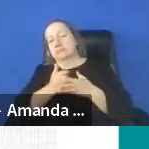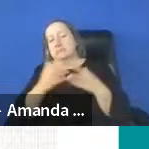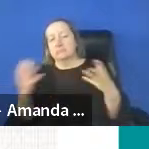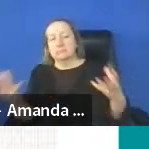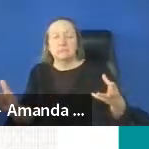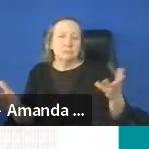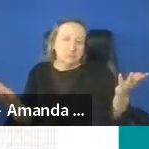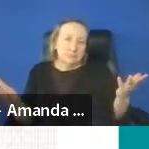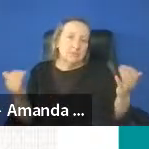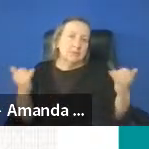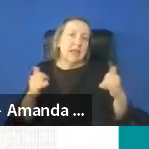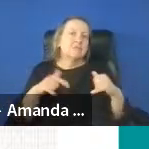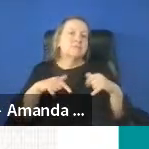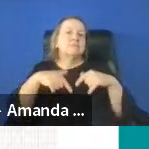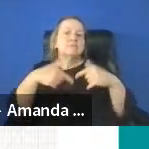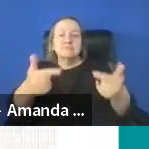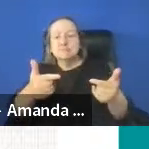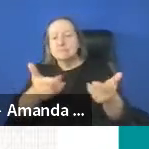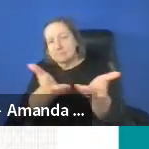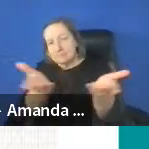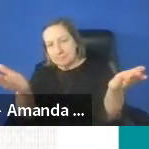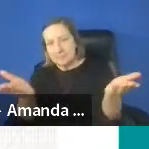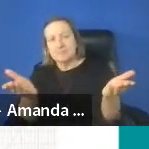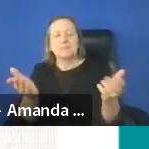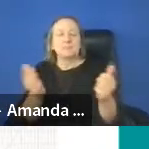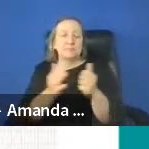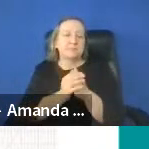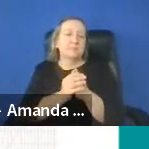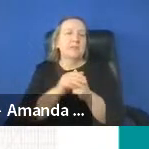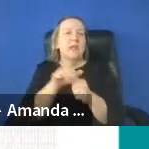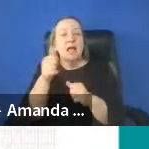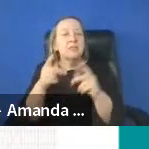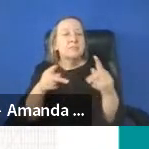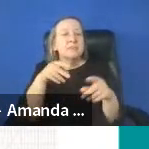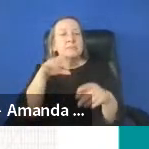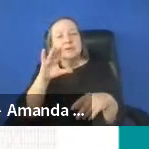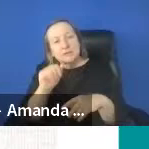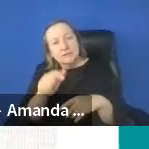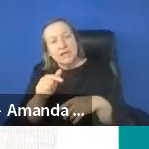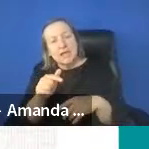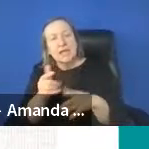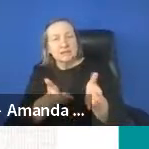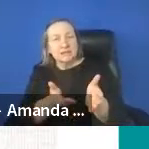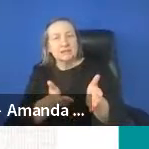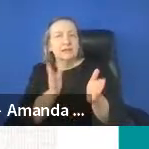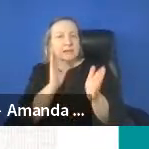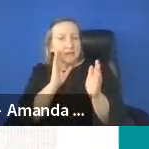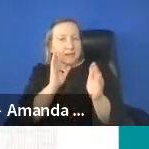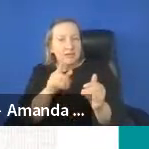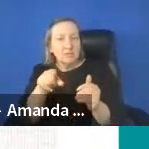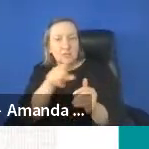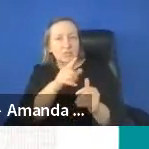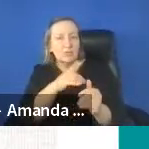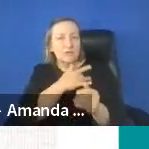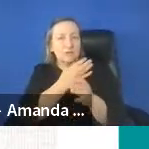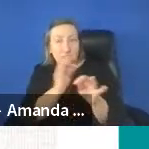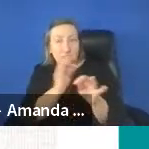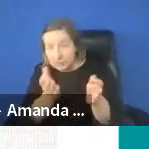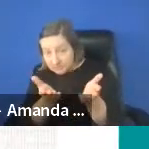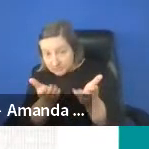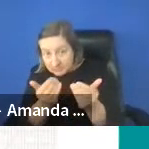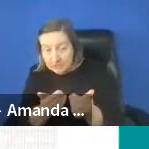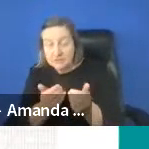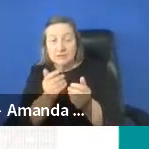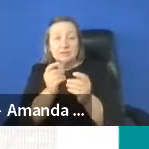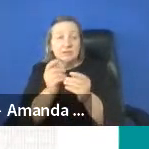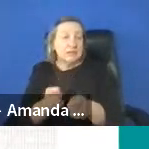would like to just turn it over to other members of the CAG, and I hope that you will feel free to give